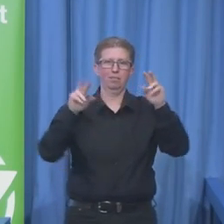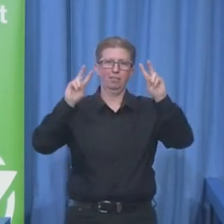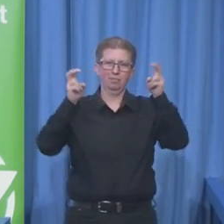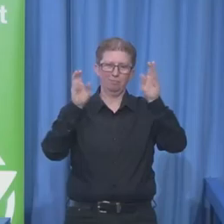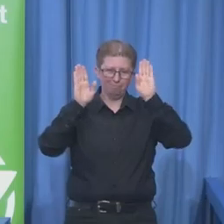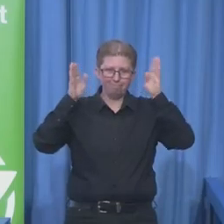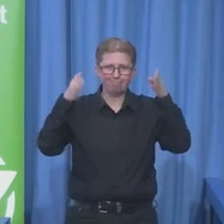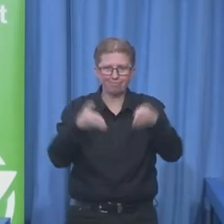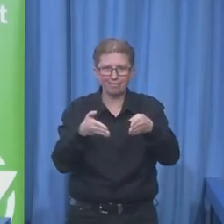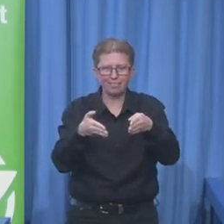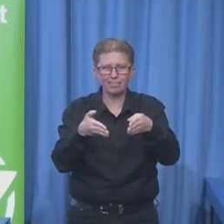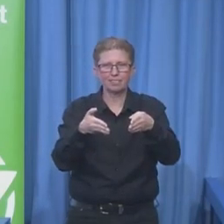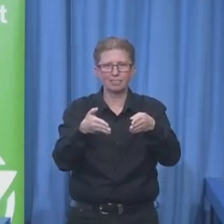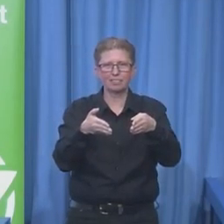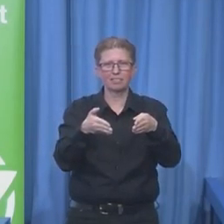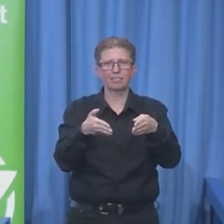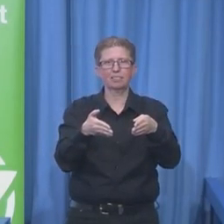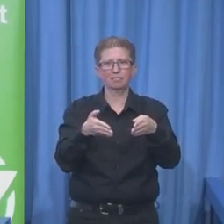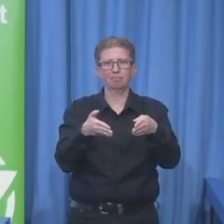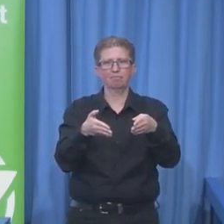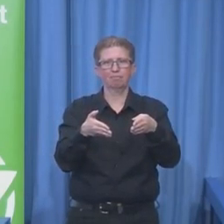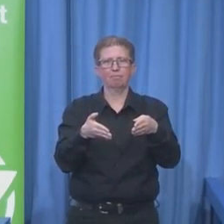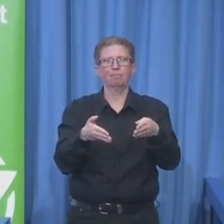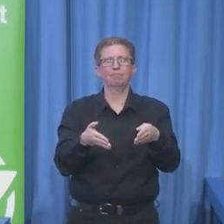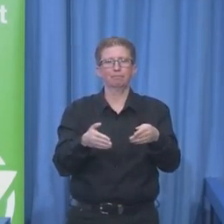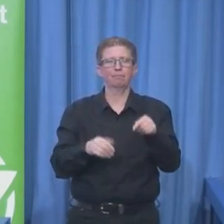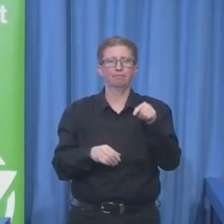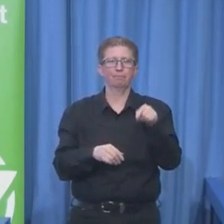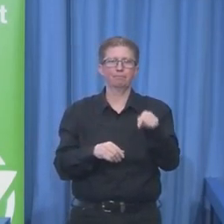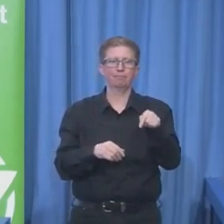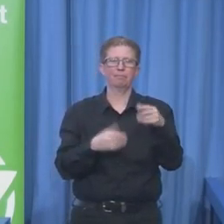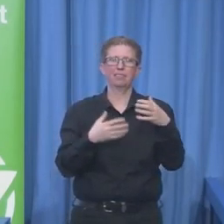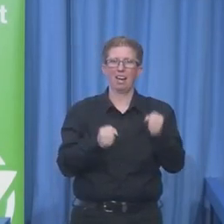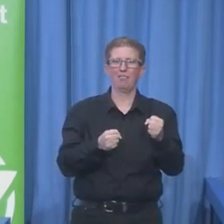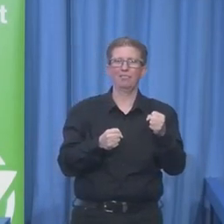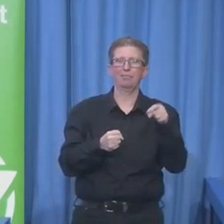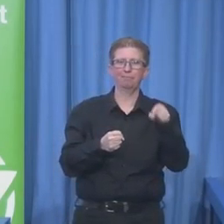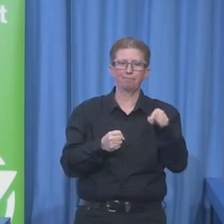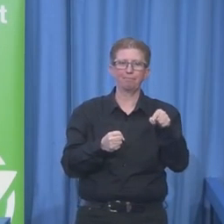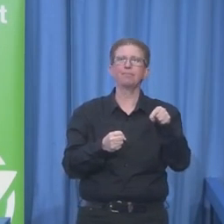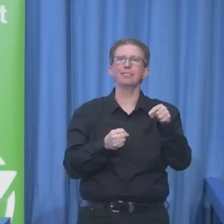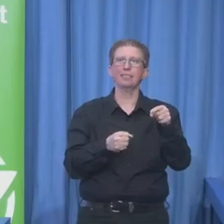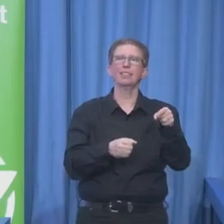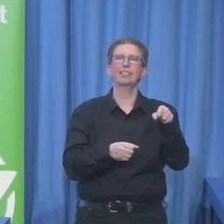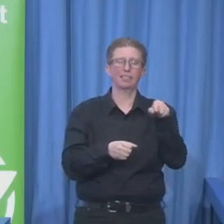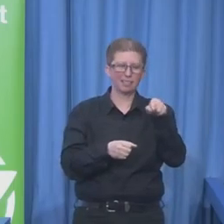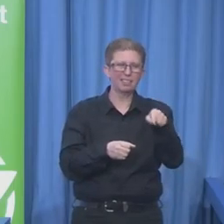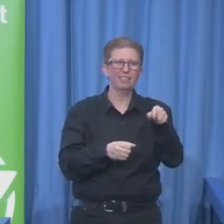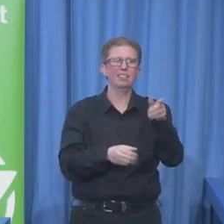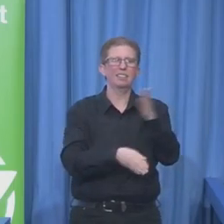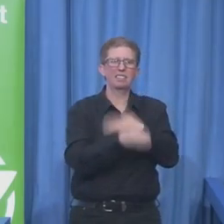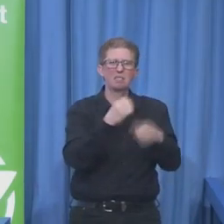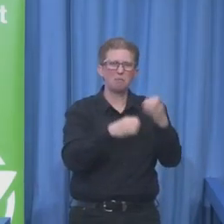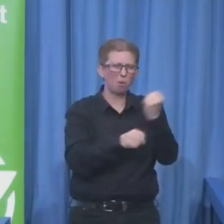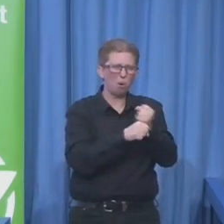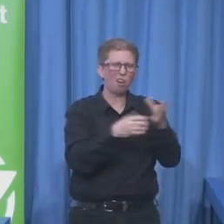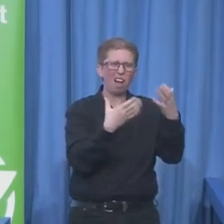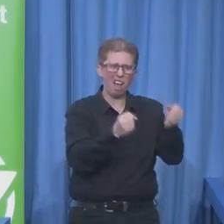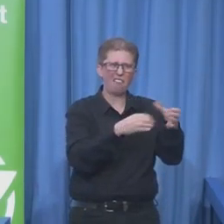And the project was developed to overcome these limitations. And it's based on cooperation with local companies